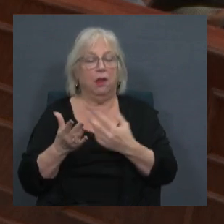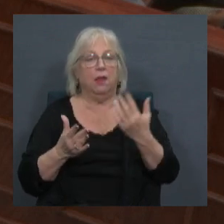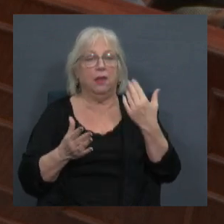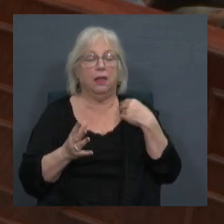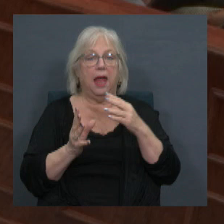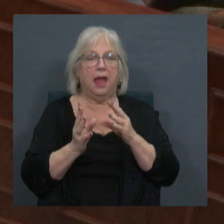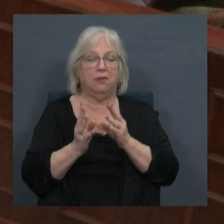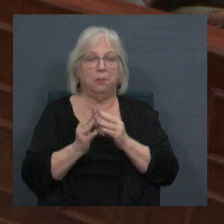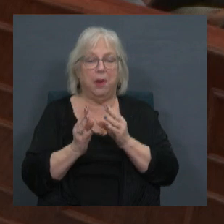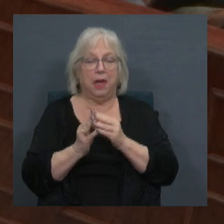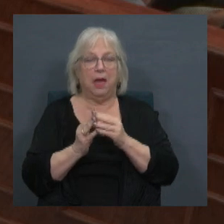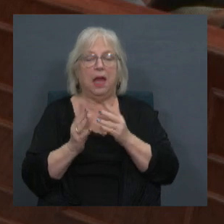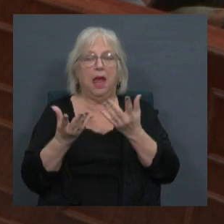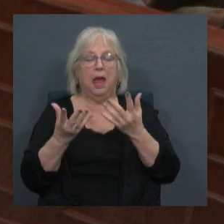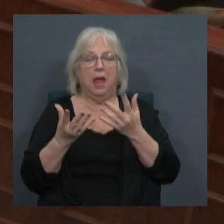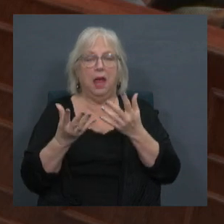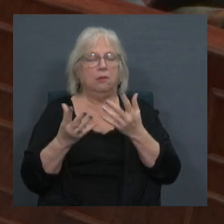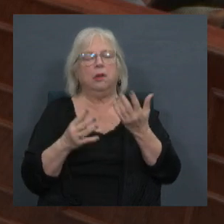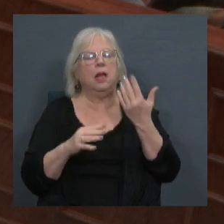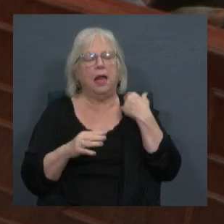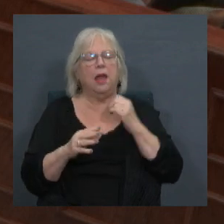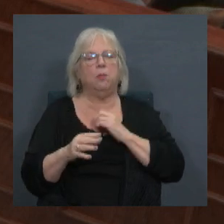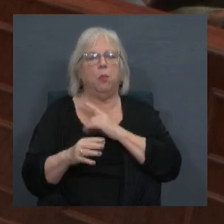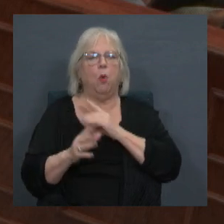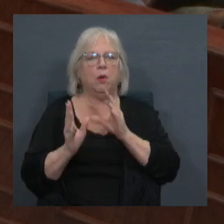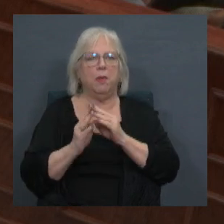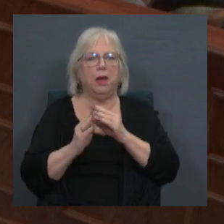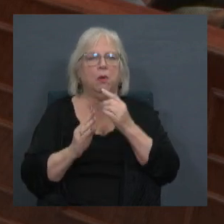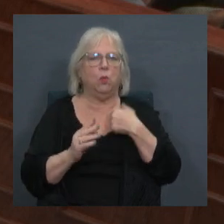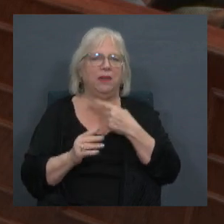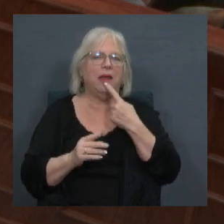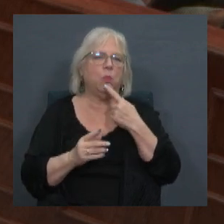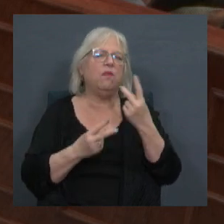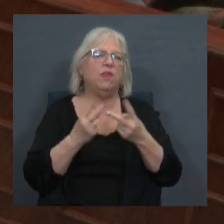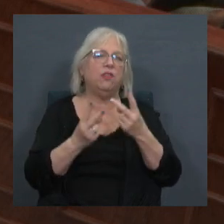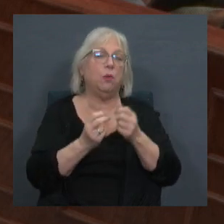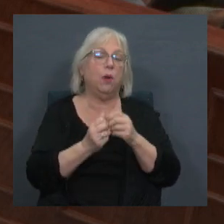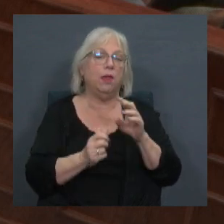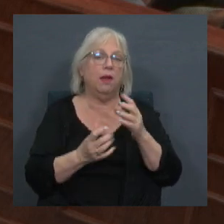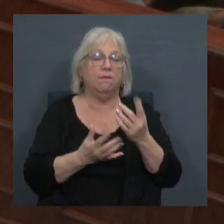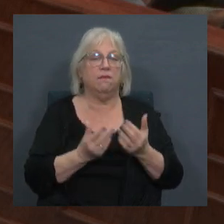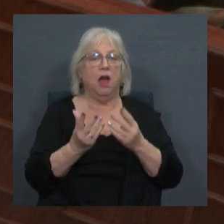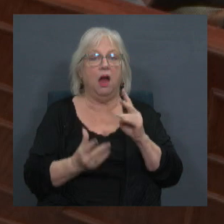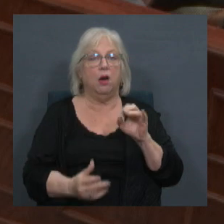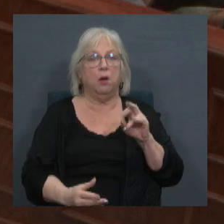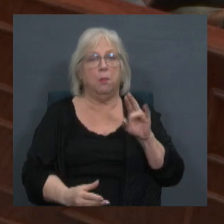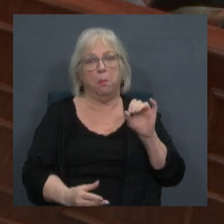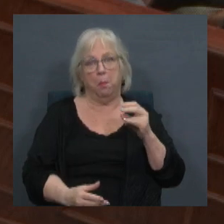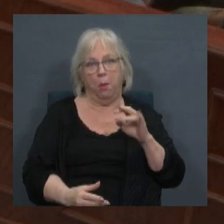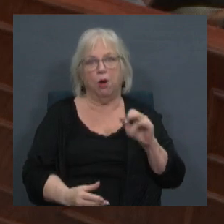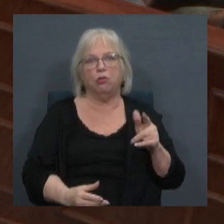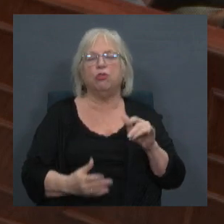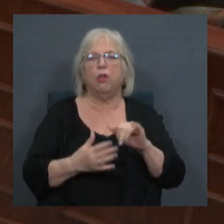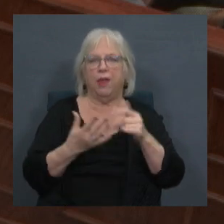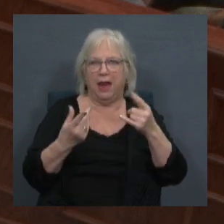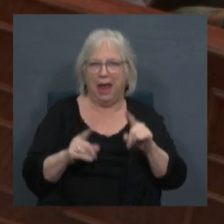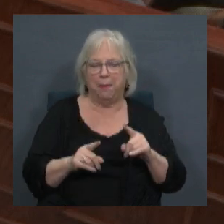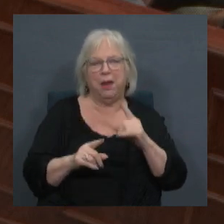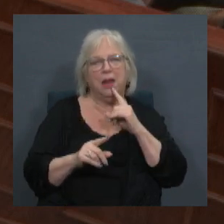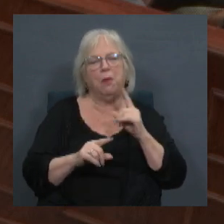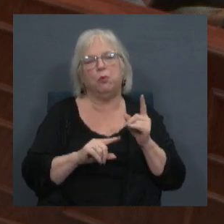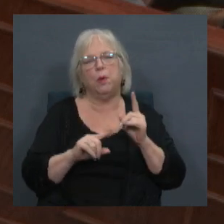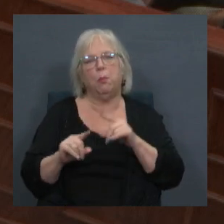after we asked, last board meeting, we said, hey, we'll visit with the fire marshal. That happened. That was reported back in the agenda